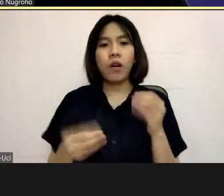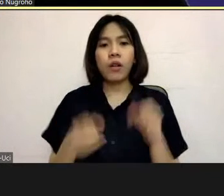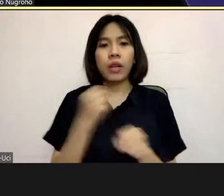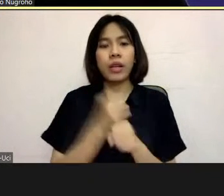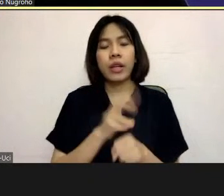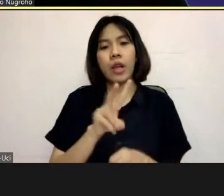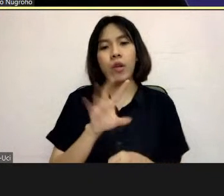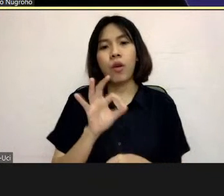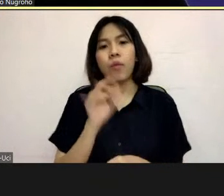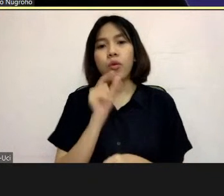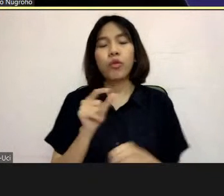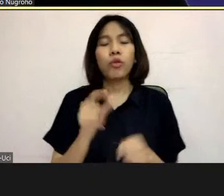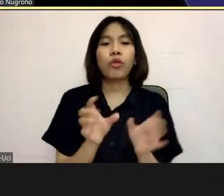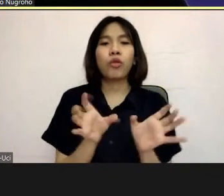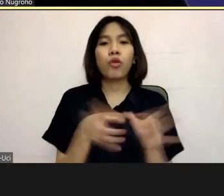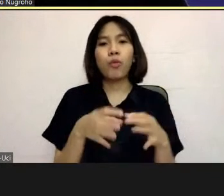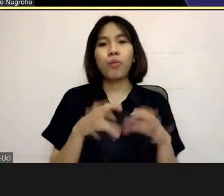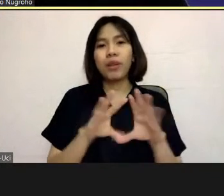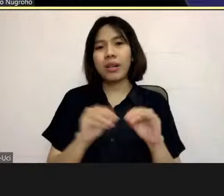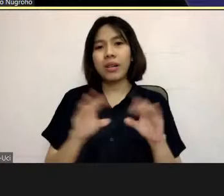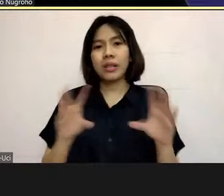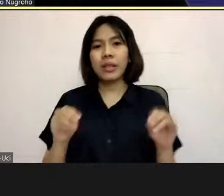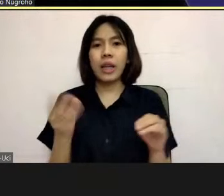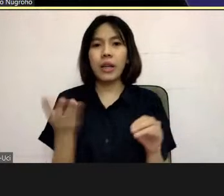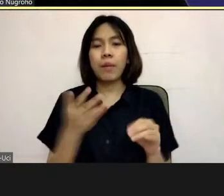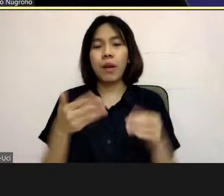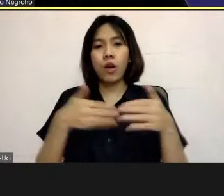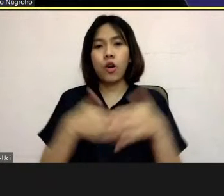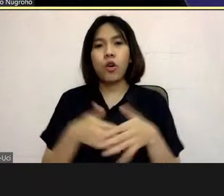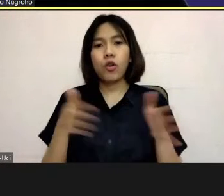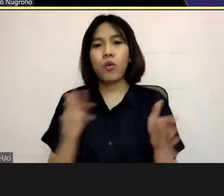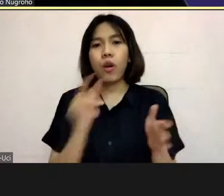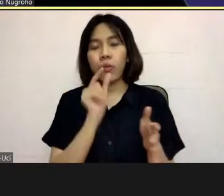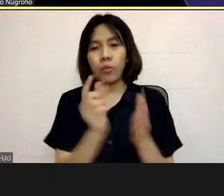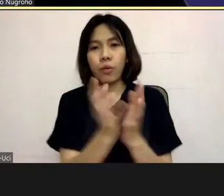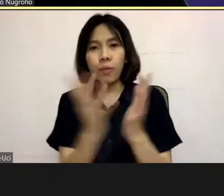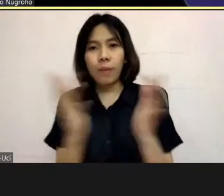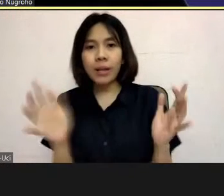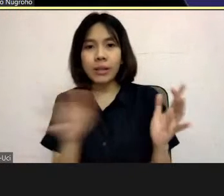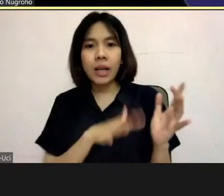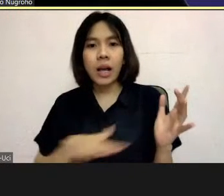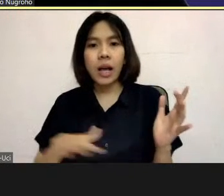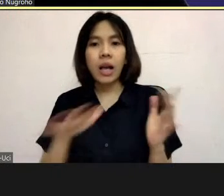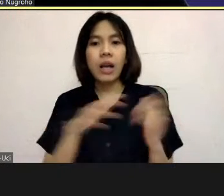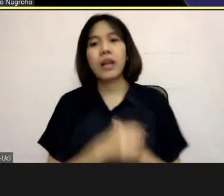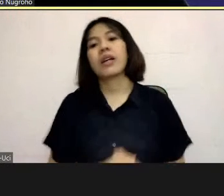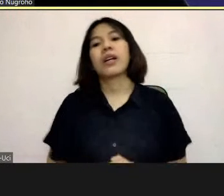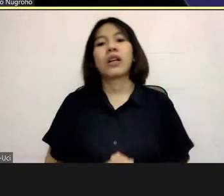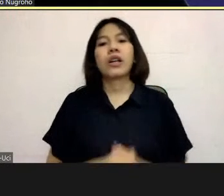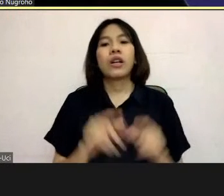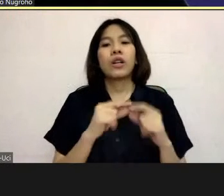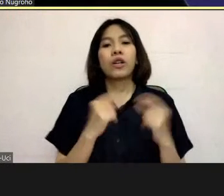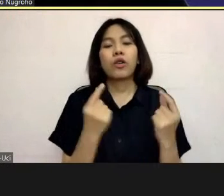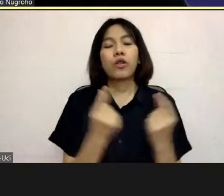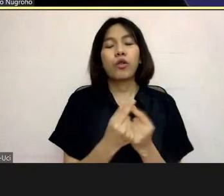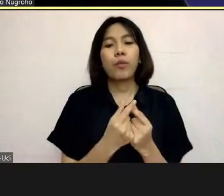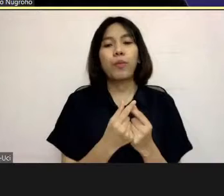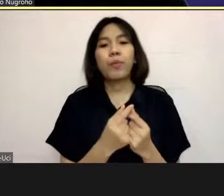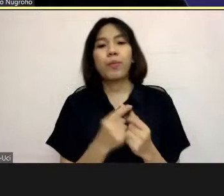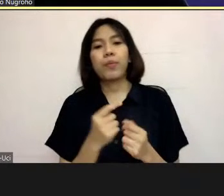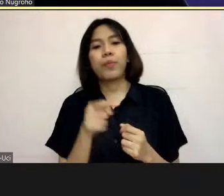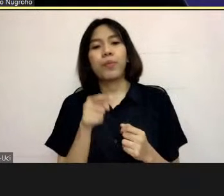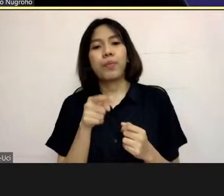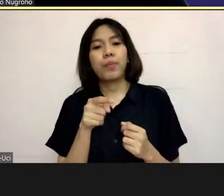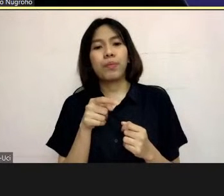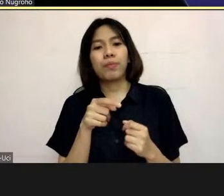Group Digitalisation, made a statement about the judicial harassment against human rights defenders Fathia Maulidianti